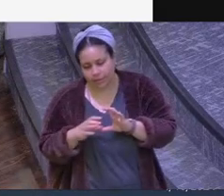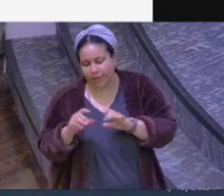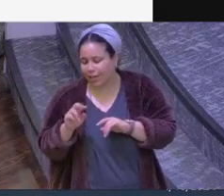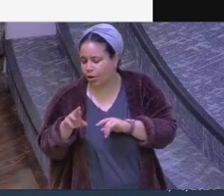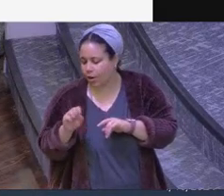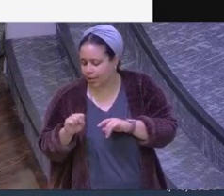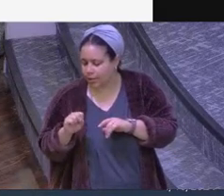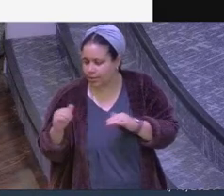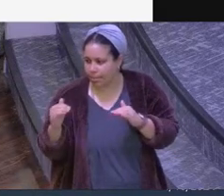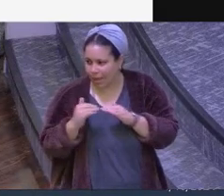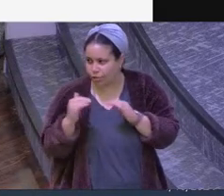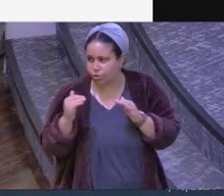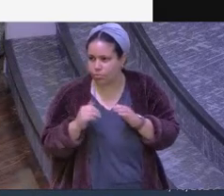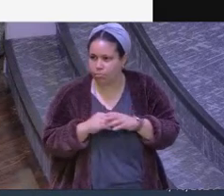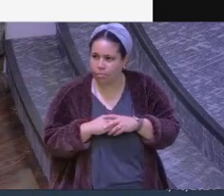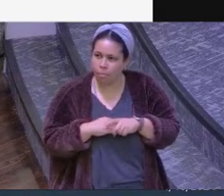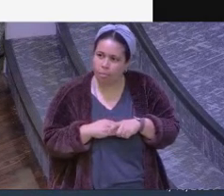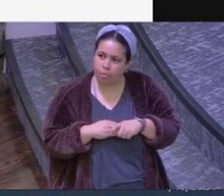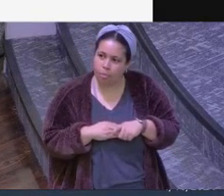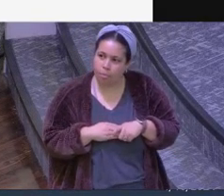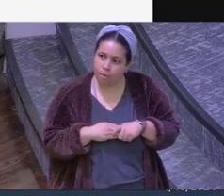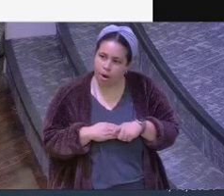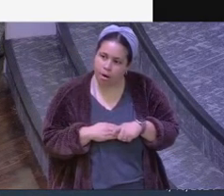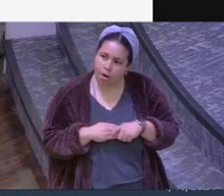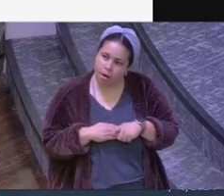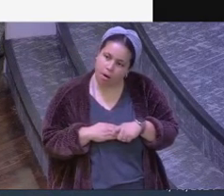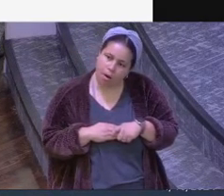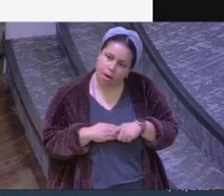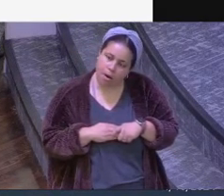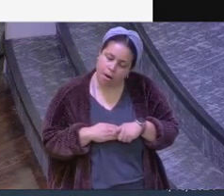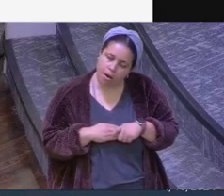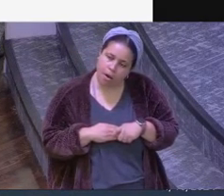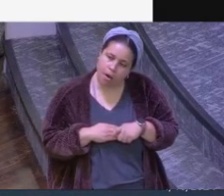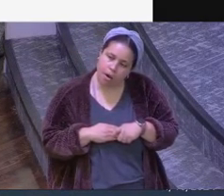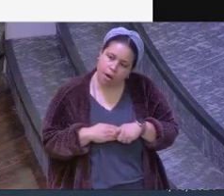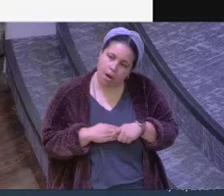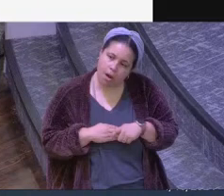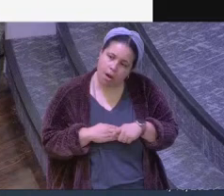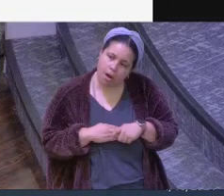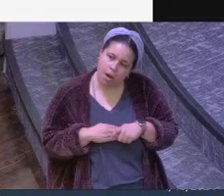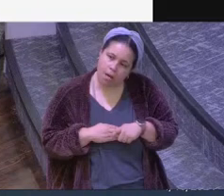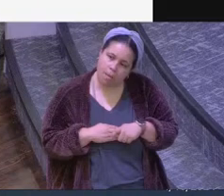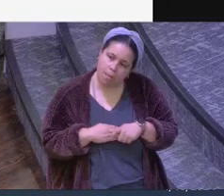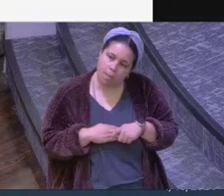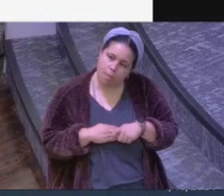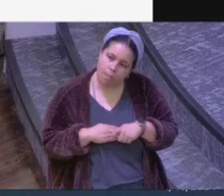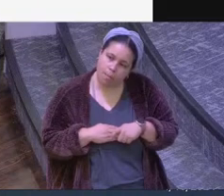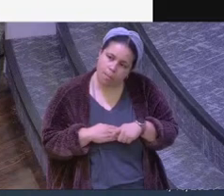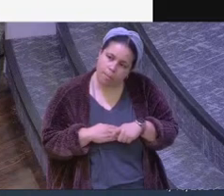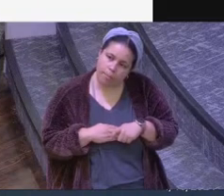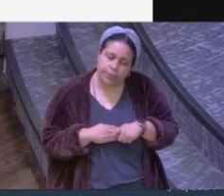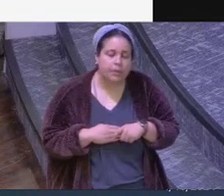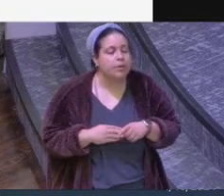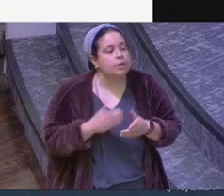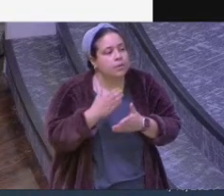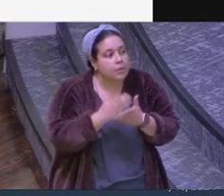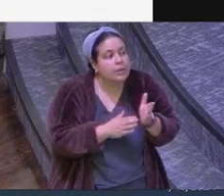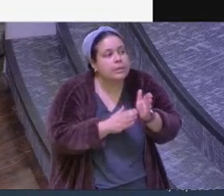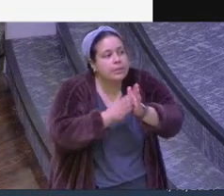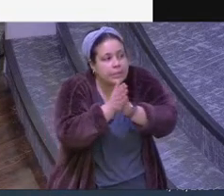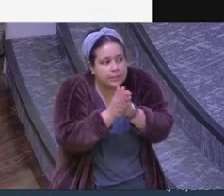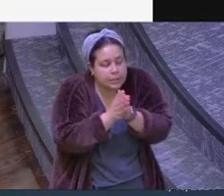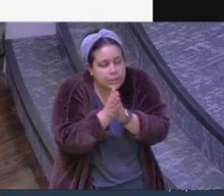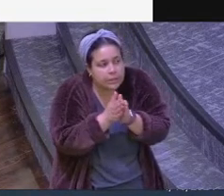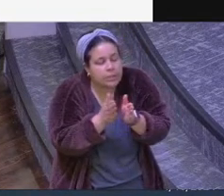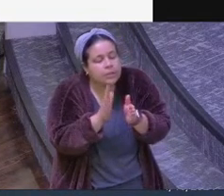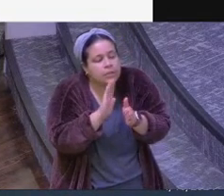are all changes on the expenditure side. So what are some of the initiatives that we've put forth in the